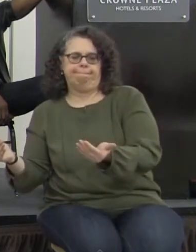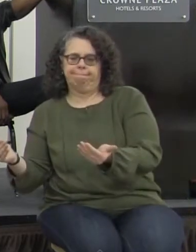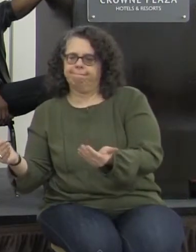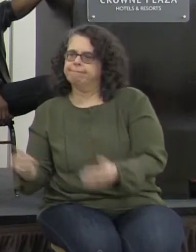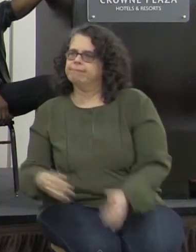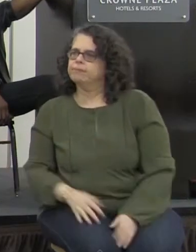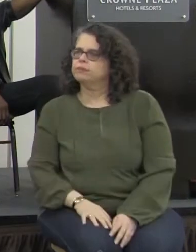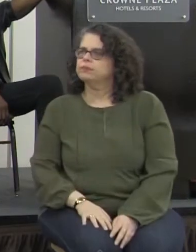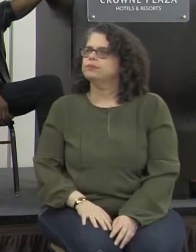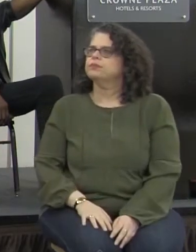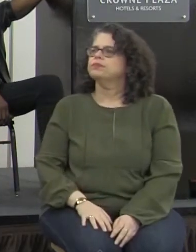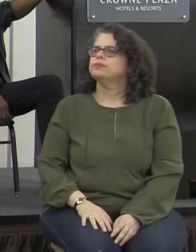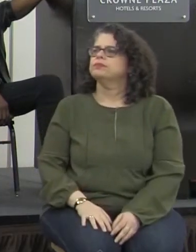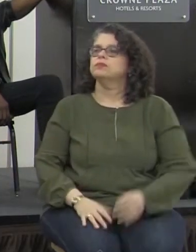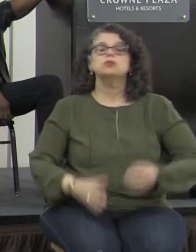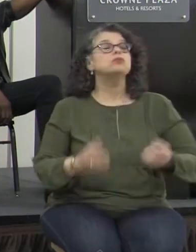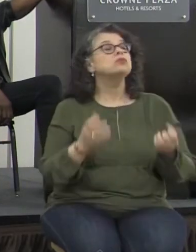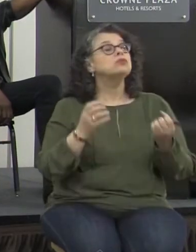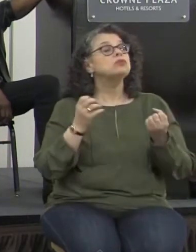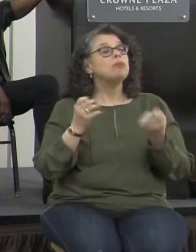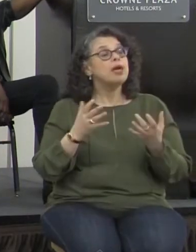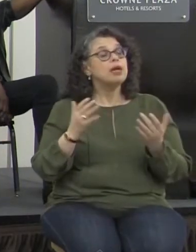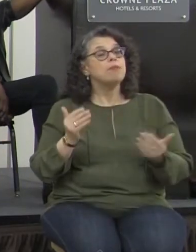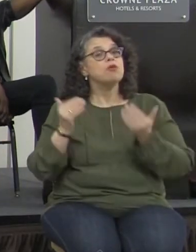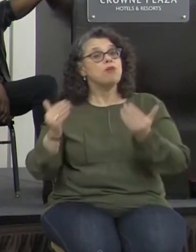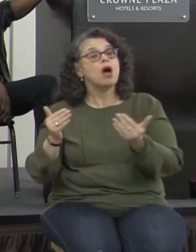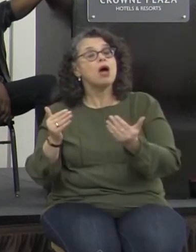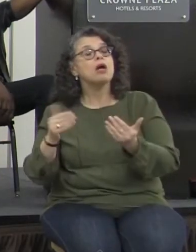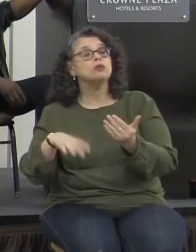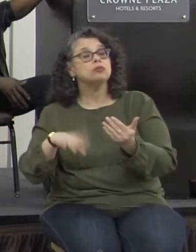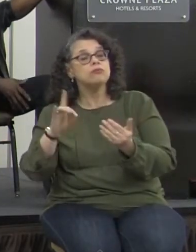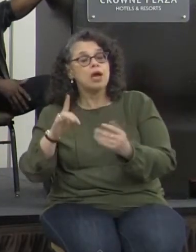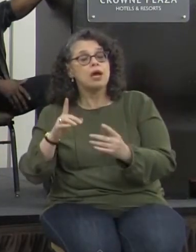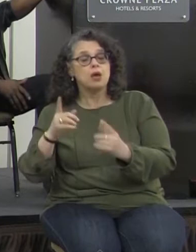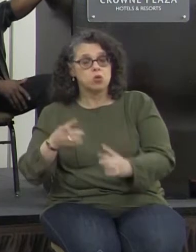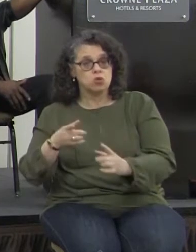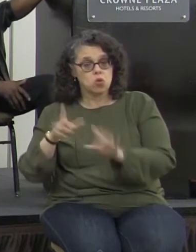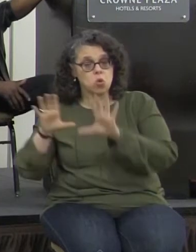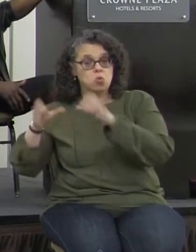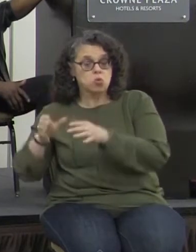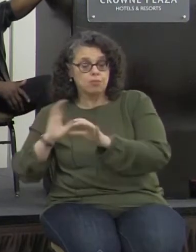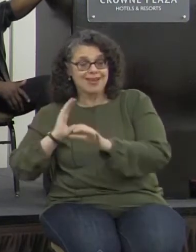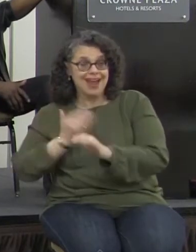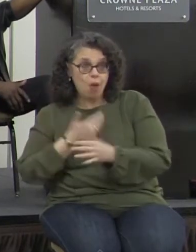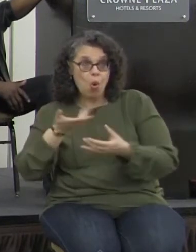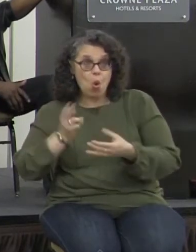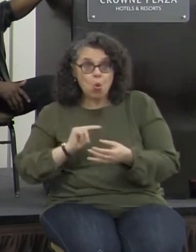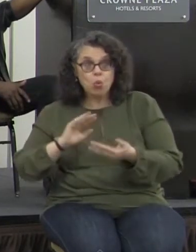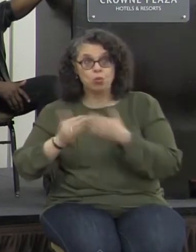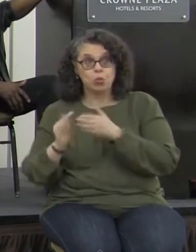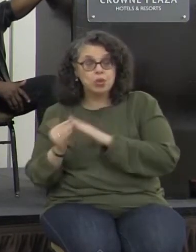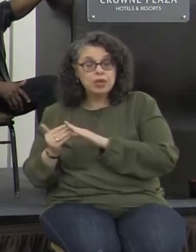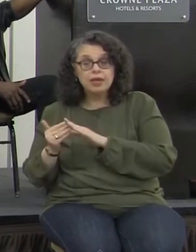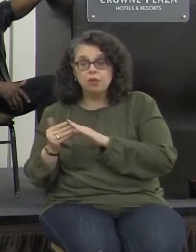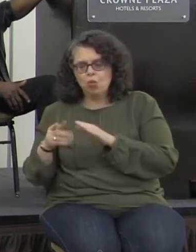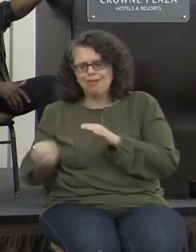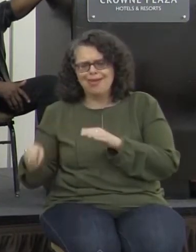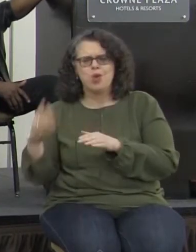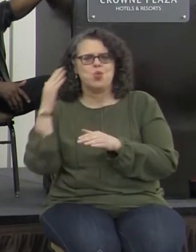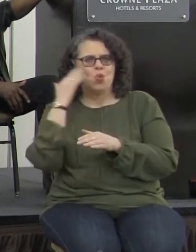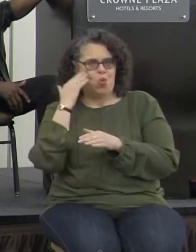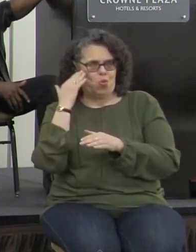And many then have moved on to causes within our own community, where then they know